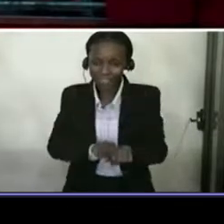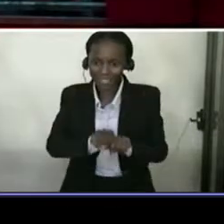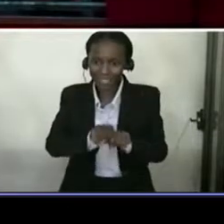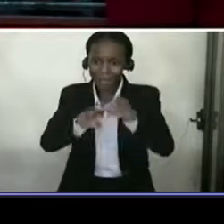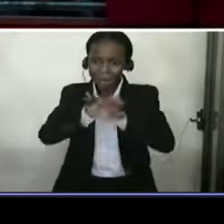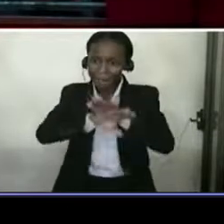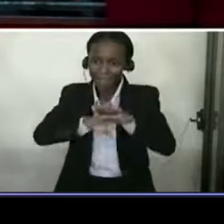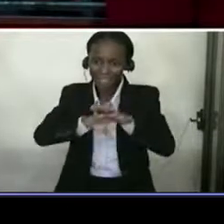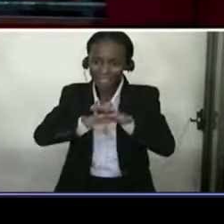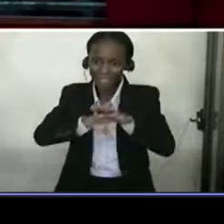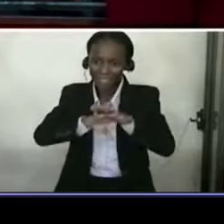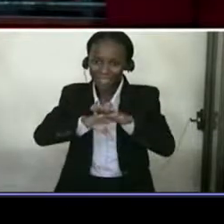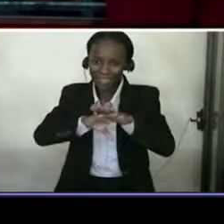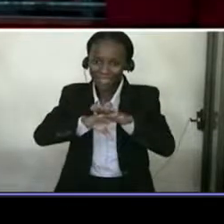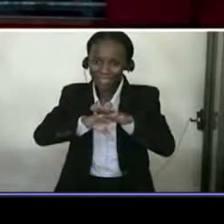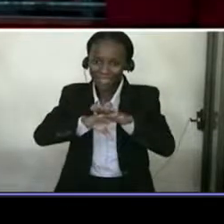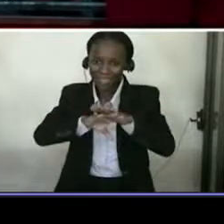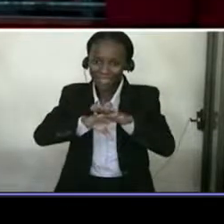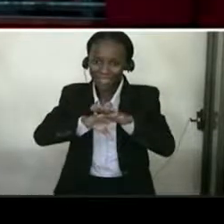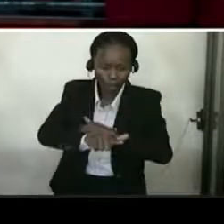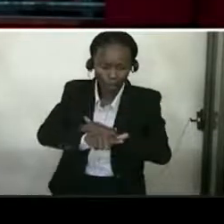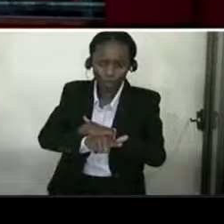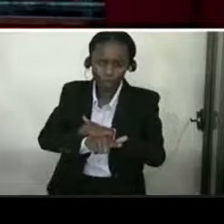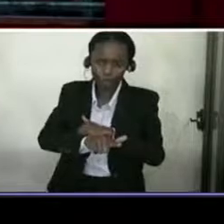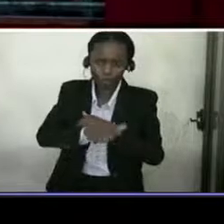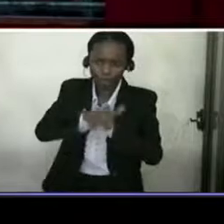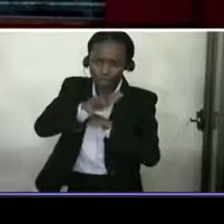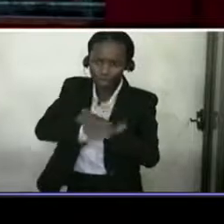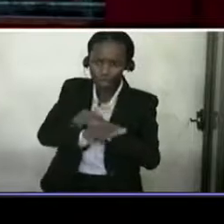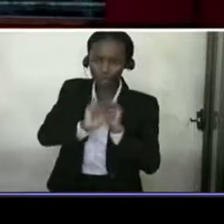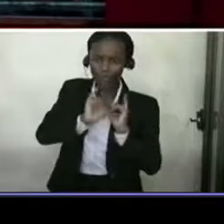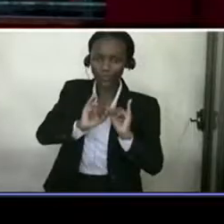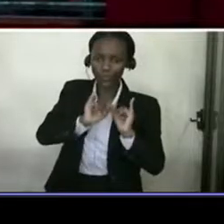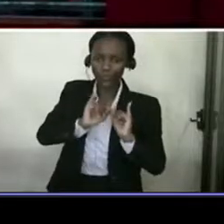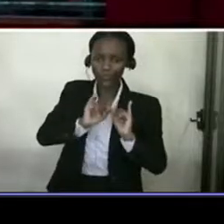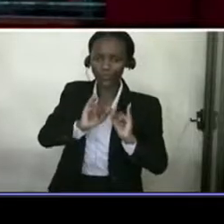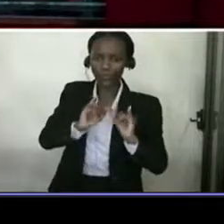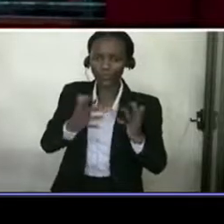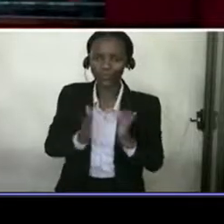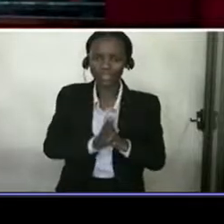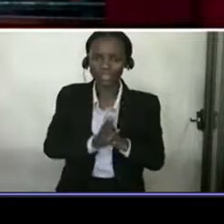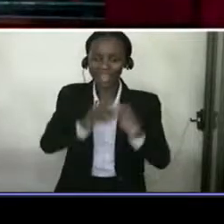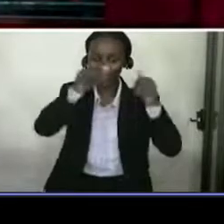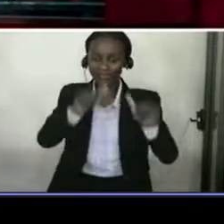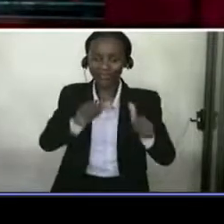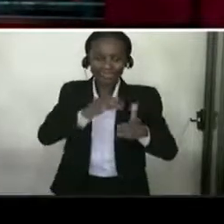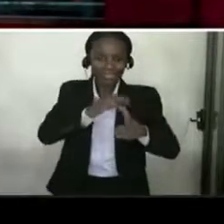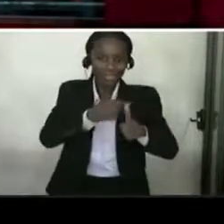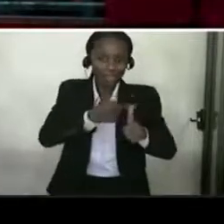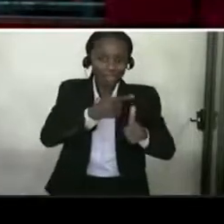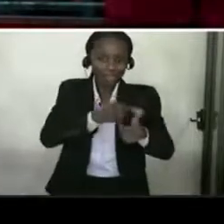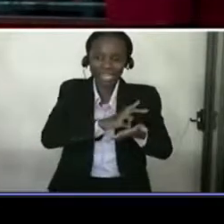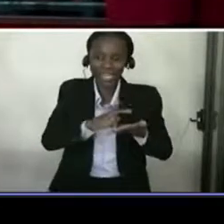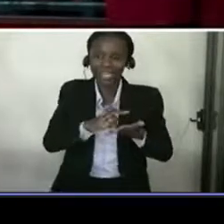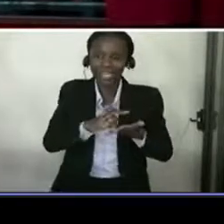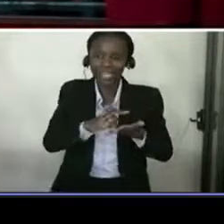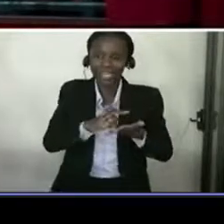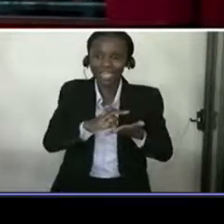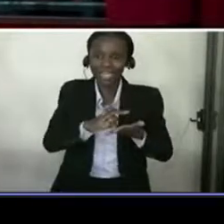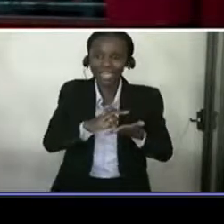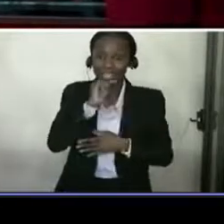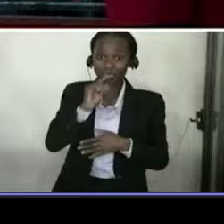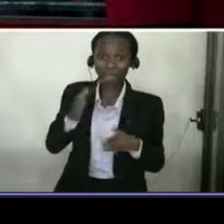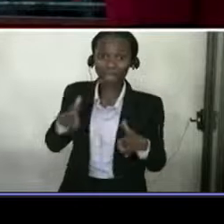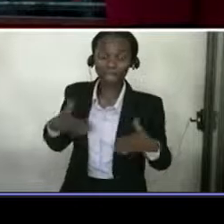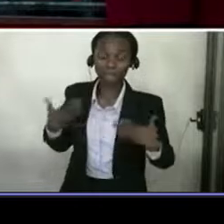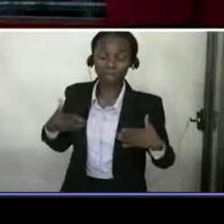That's the least, the lowest threshold in accountancy is a clean audit. And you're